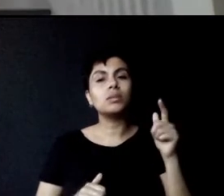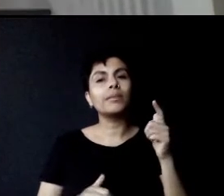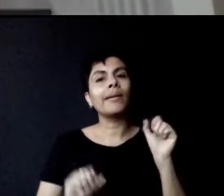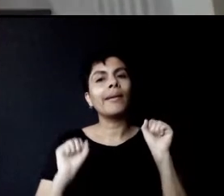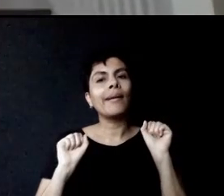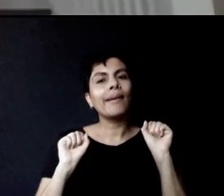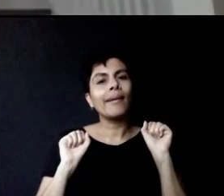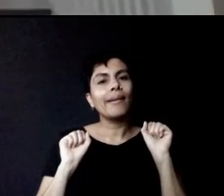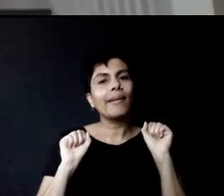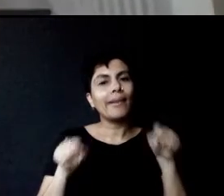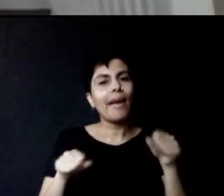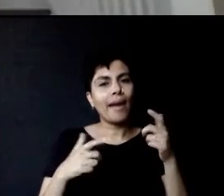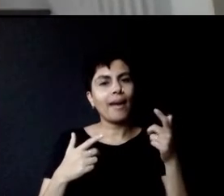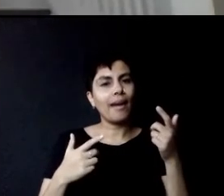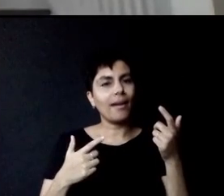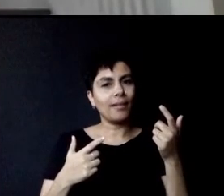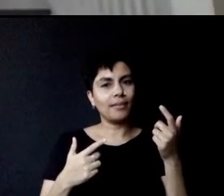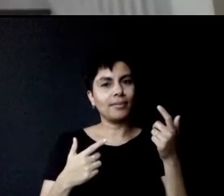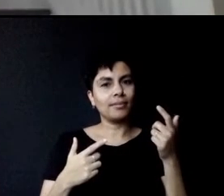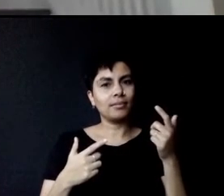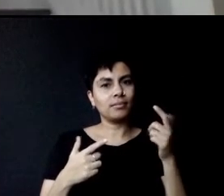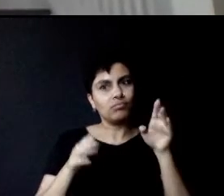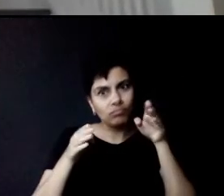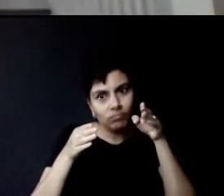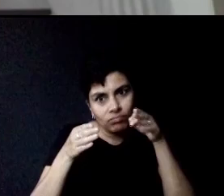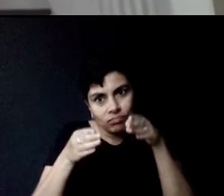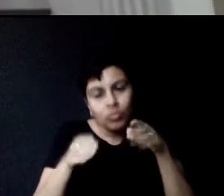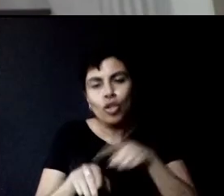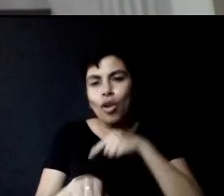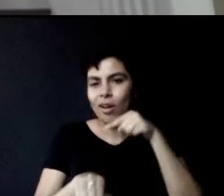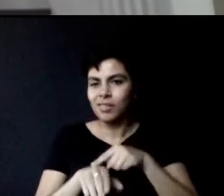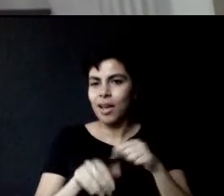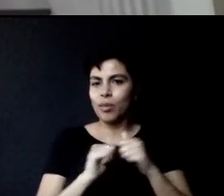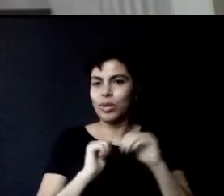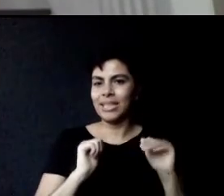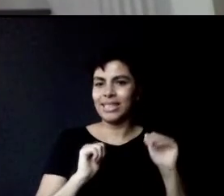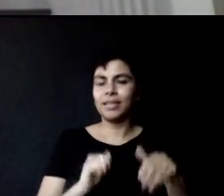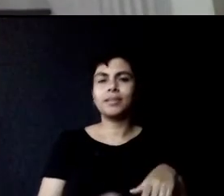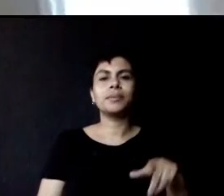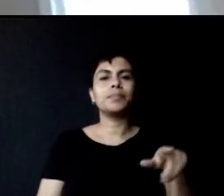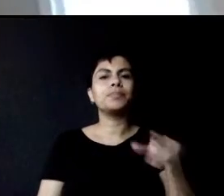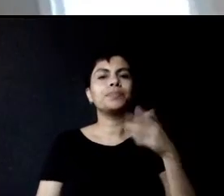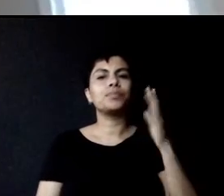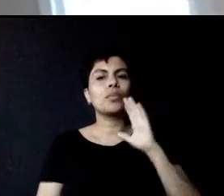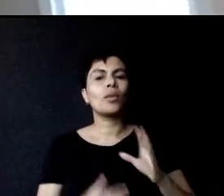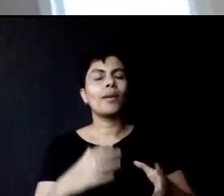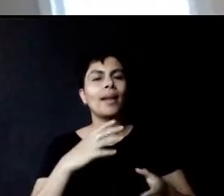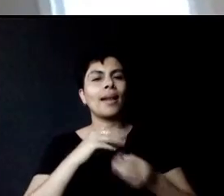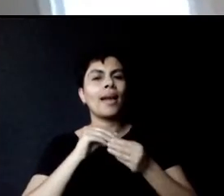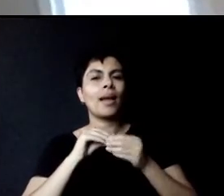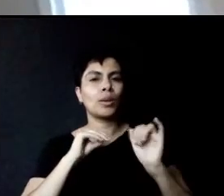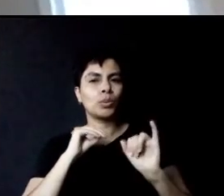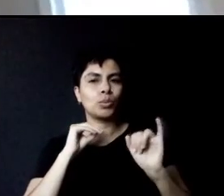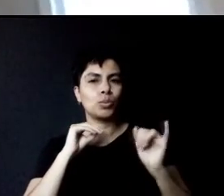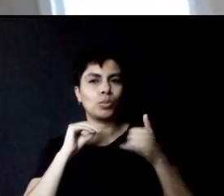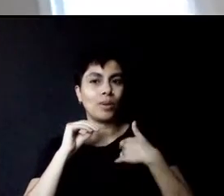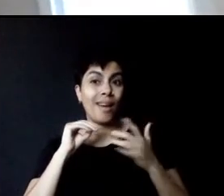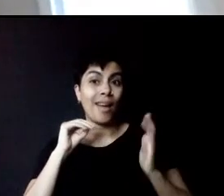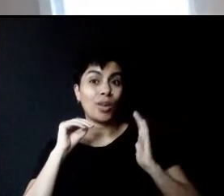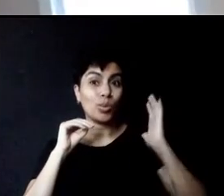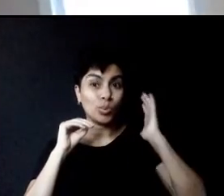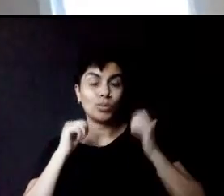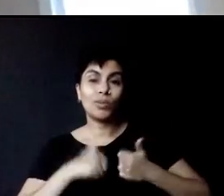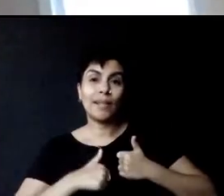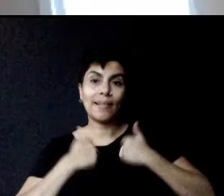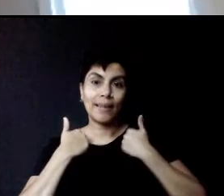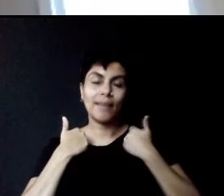alone can actually occupy a lot of the child's time. As Saki and Michelle, I'll add that I